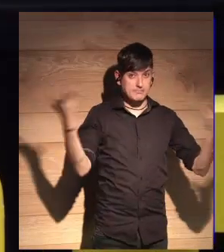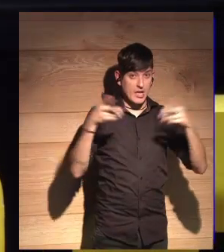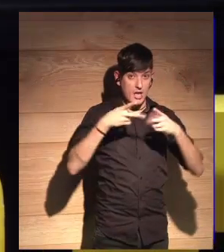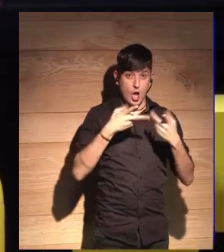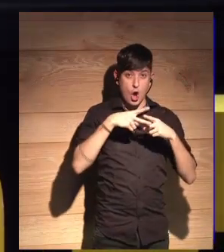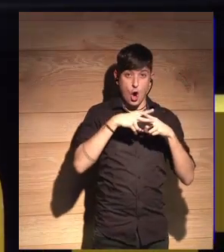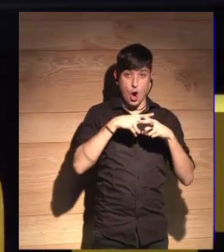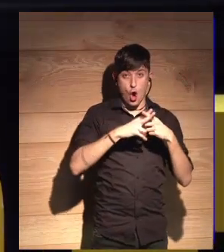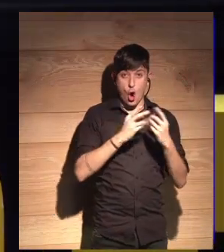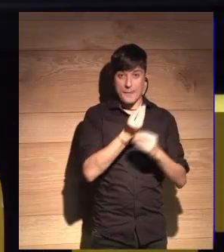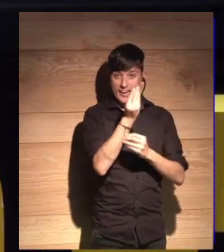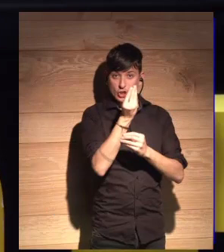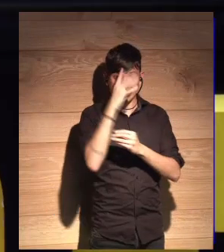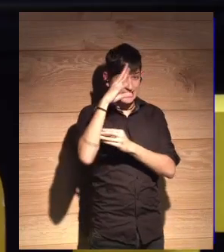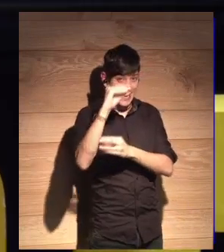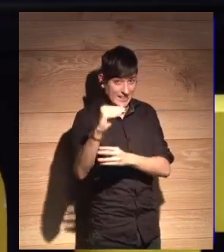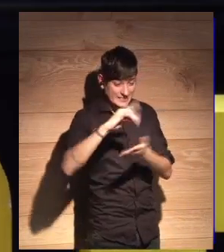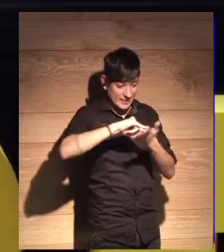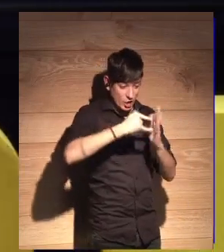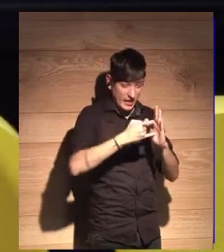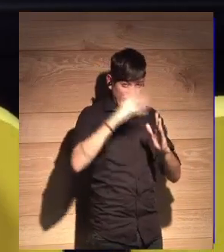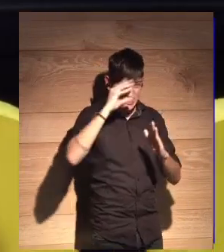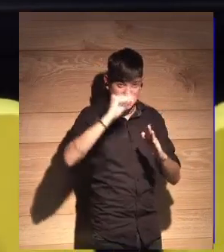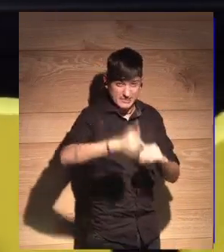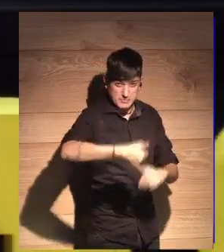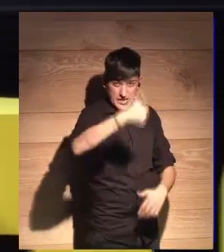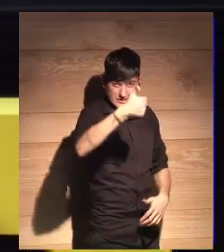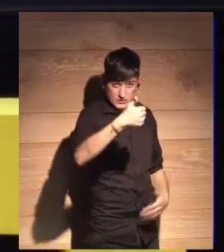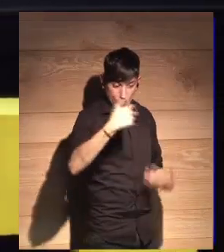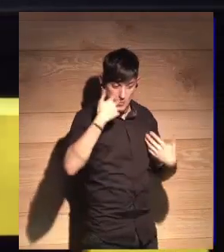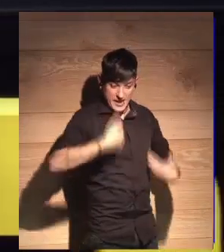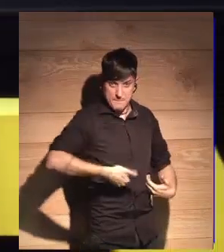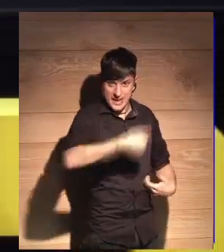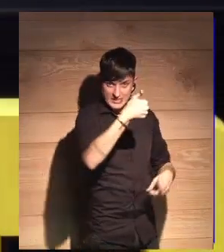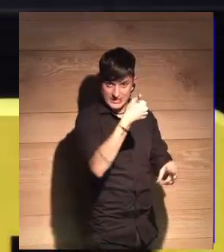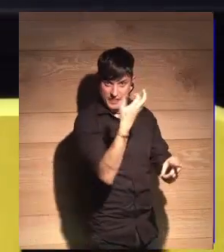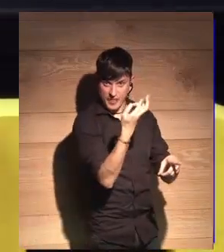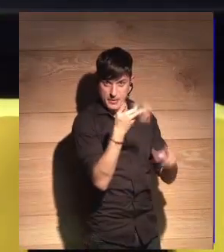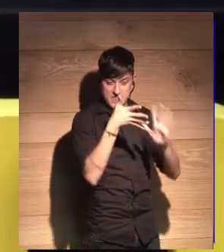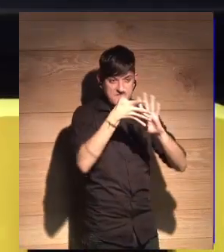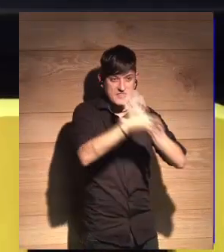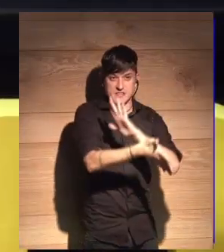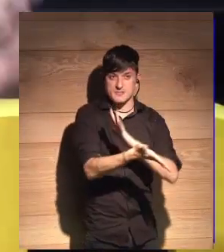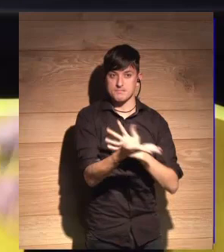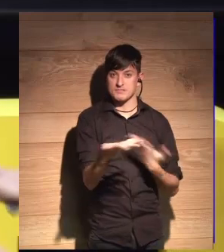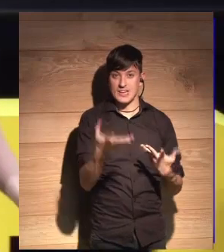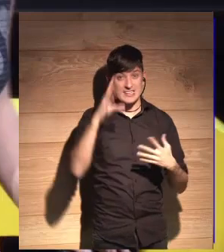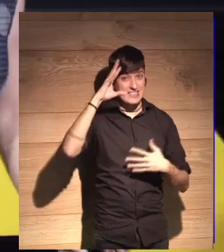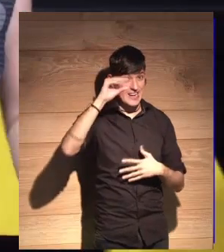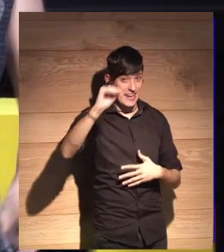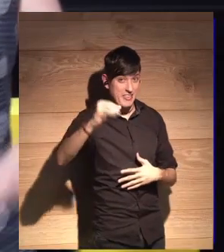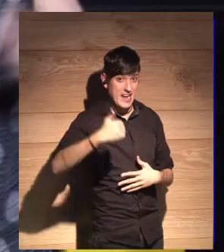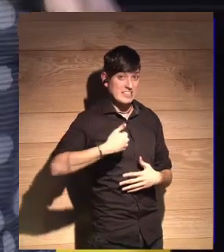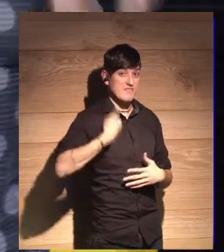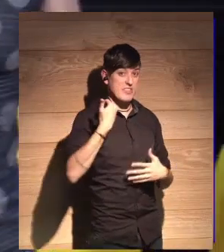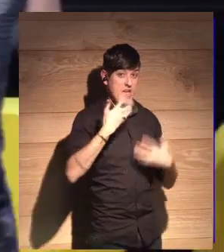than us, more human than us, that we should have artificial intelligence. And we see these headlines again and again. Automation will take